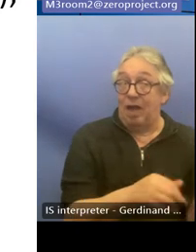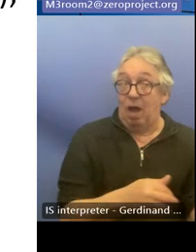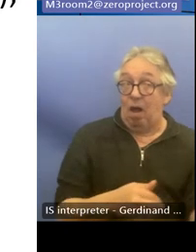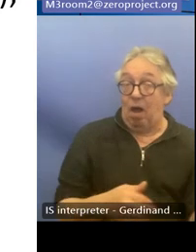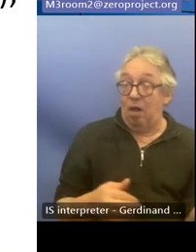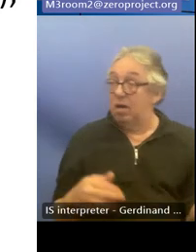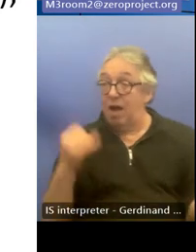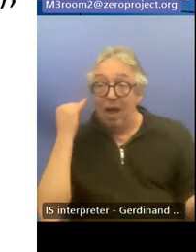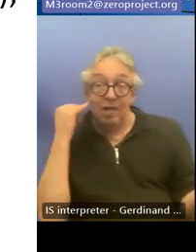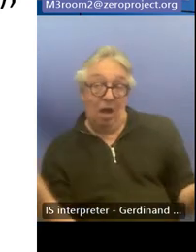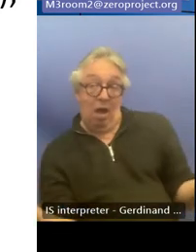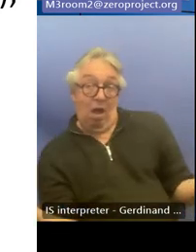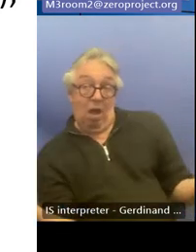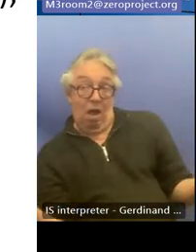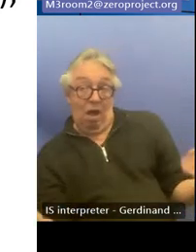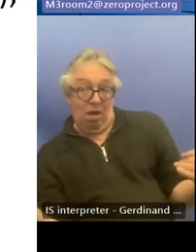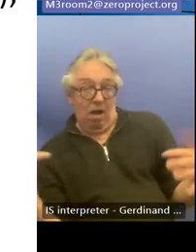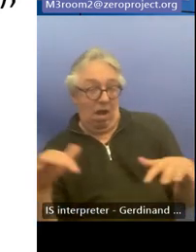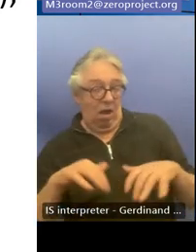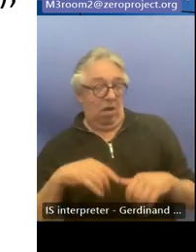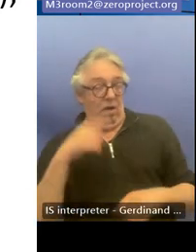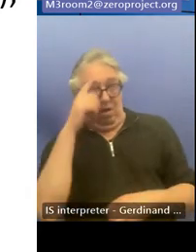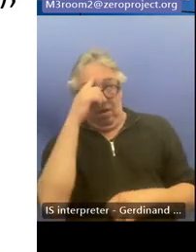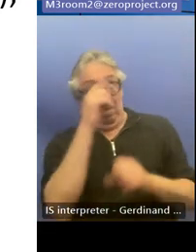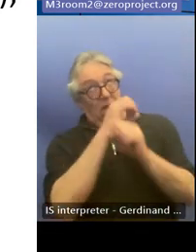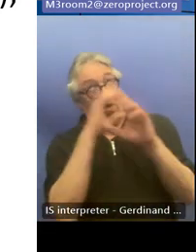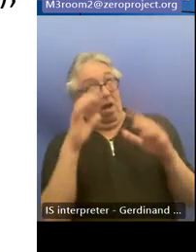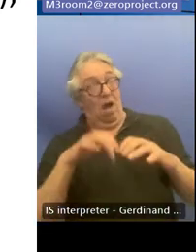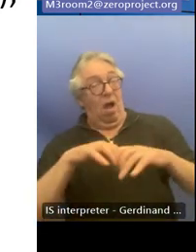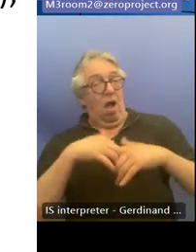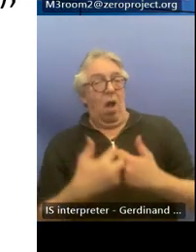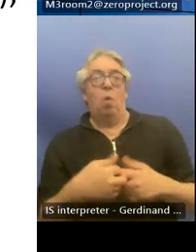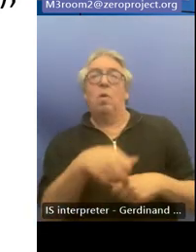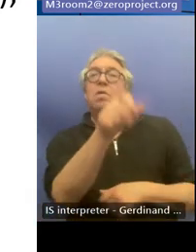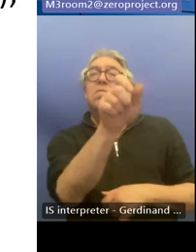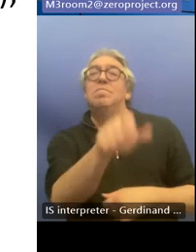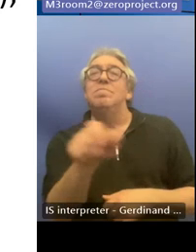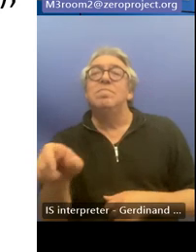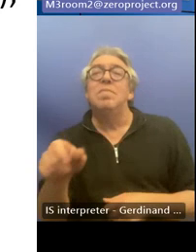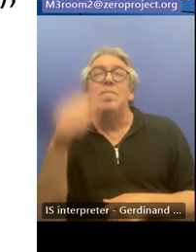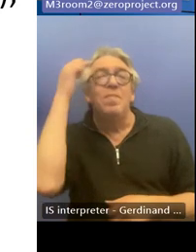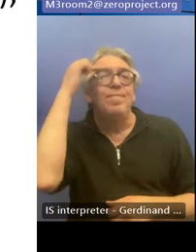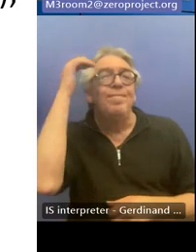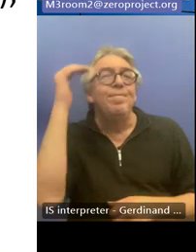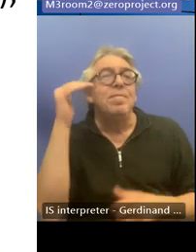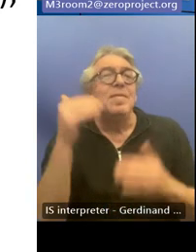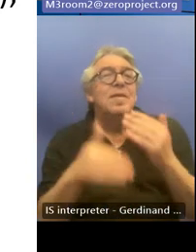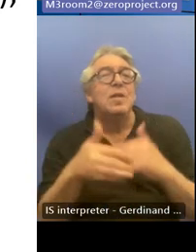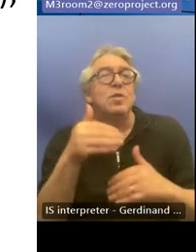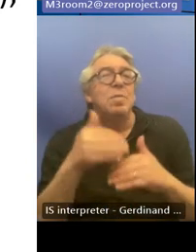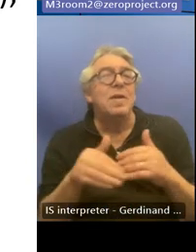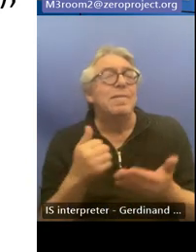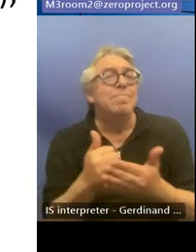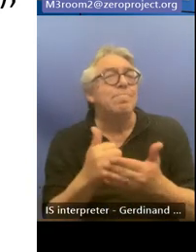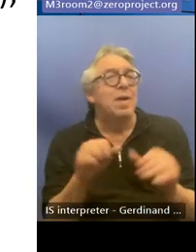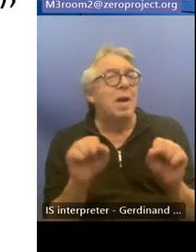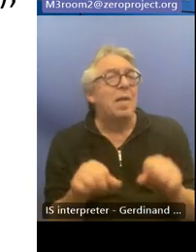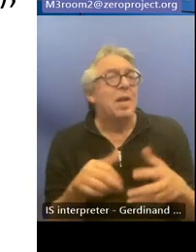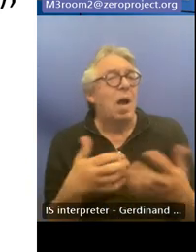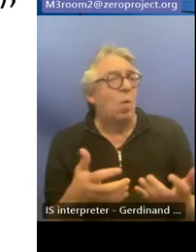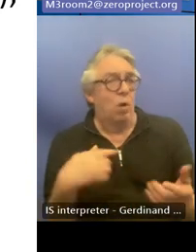disabilities. It's important. The job is it's always individual. And the last moment, we have the